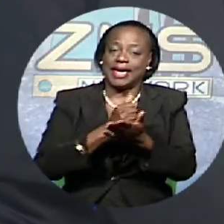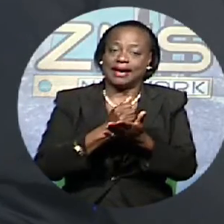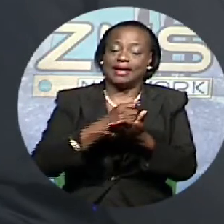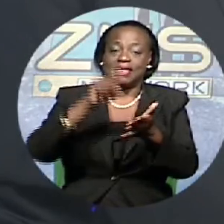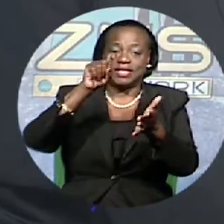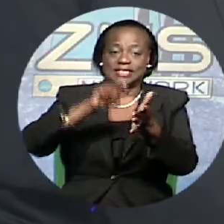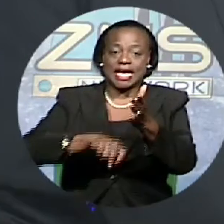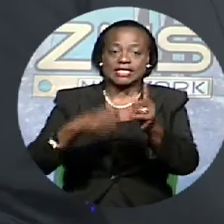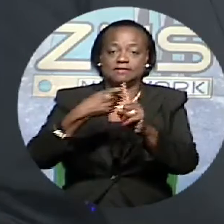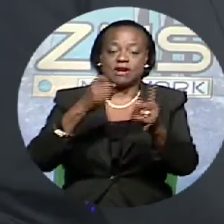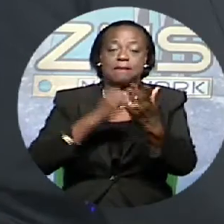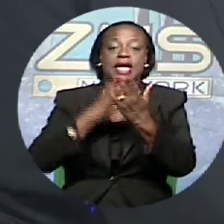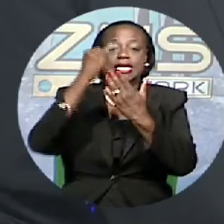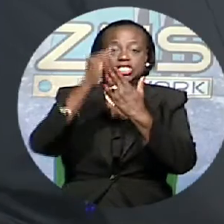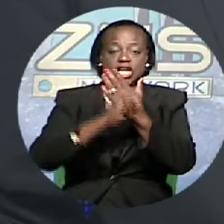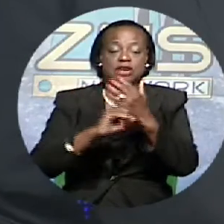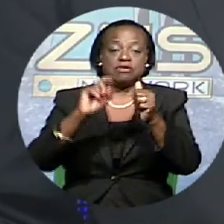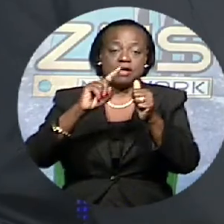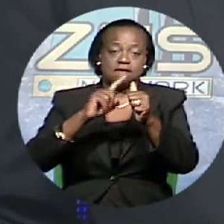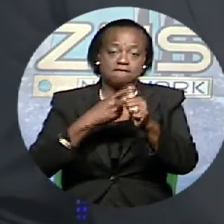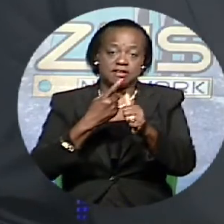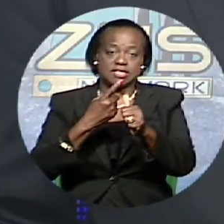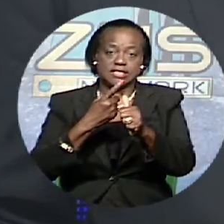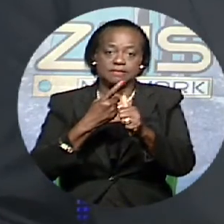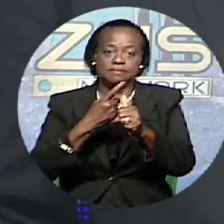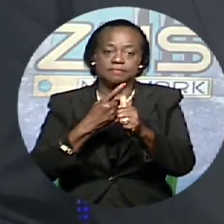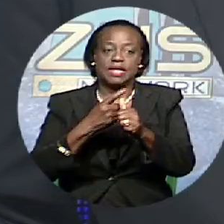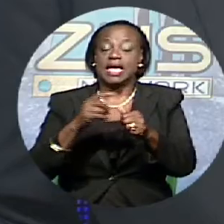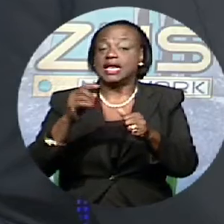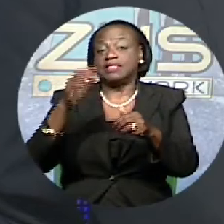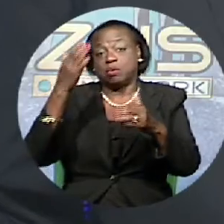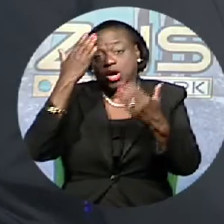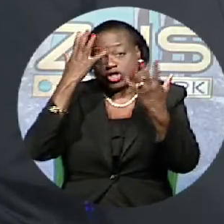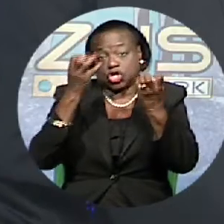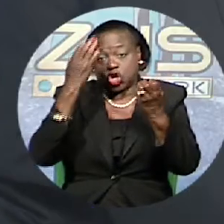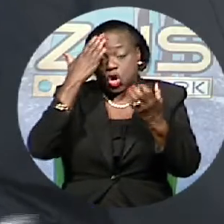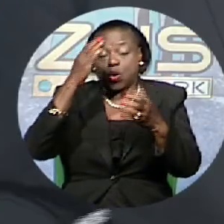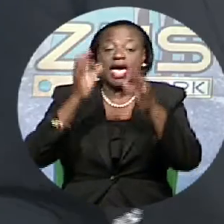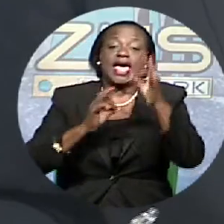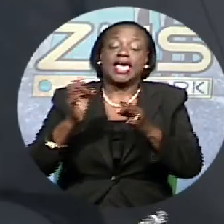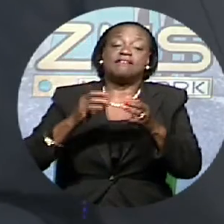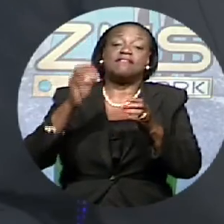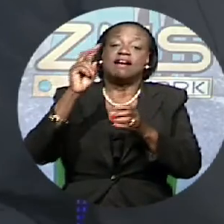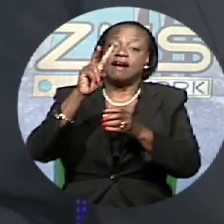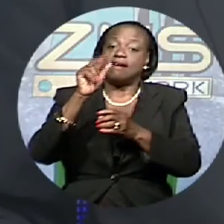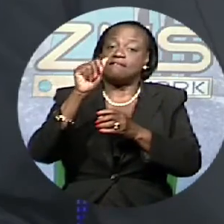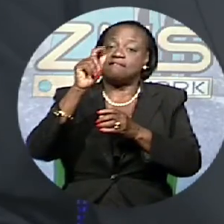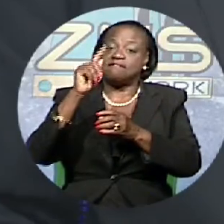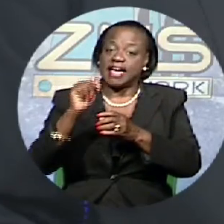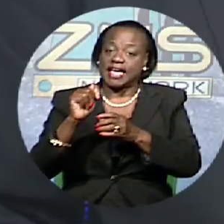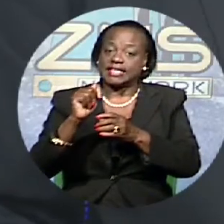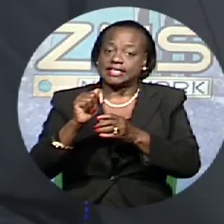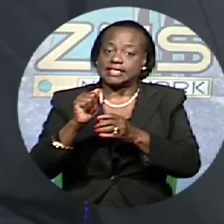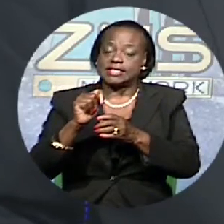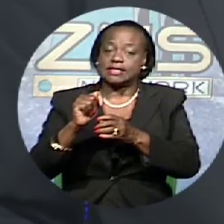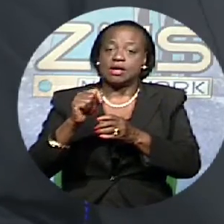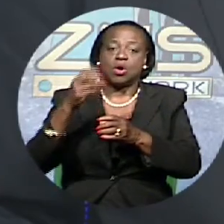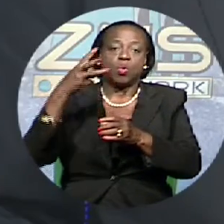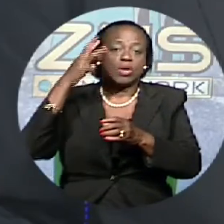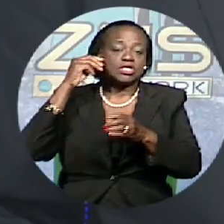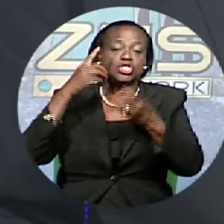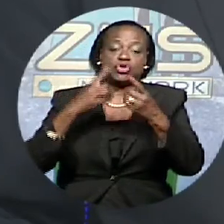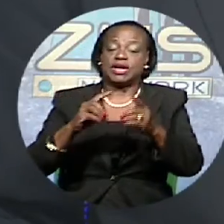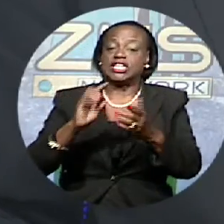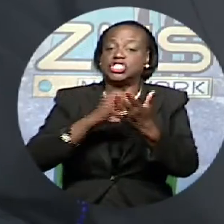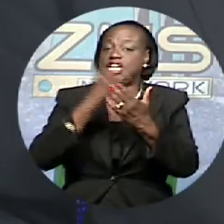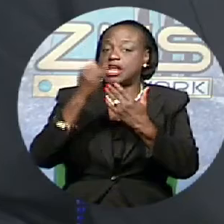some queries surfaced on whether motor gasoline was taxable from January 1st, but VAT officials say there was no delay in this and